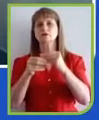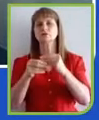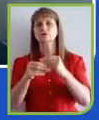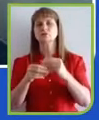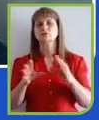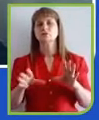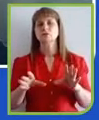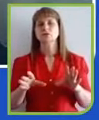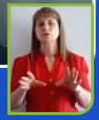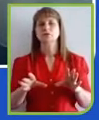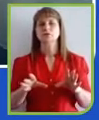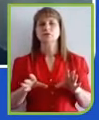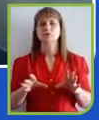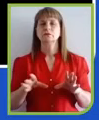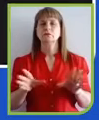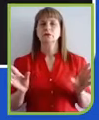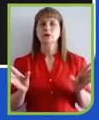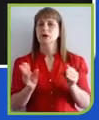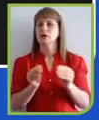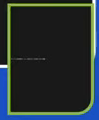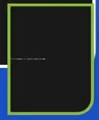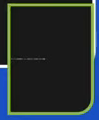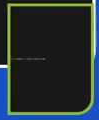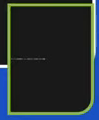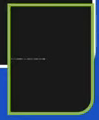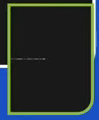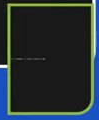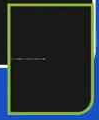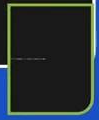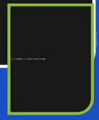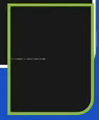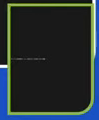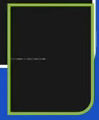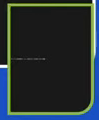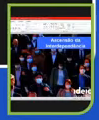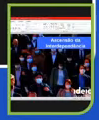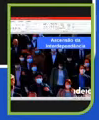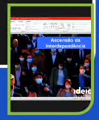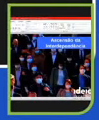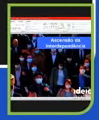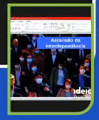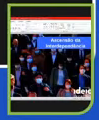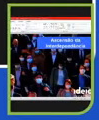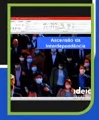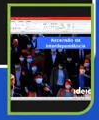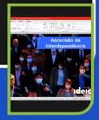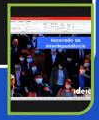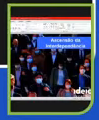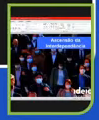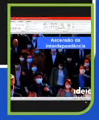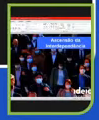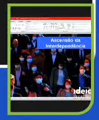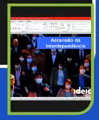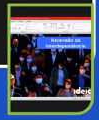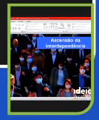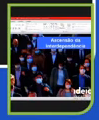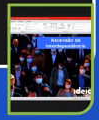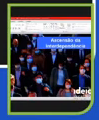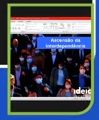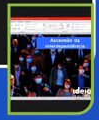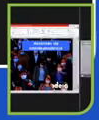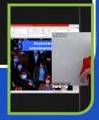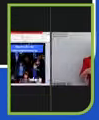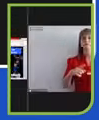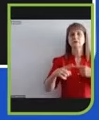even because, as you know, the study also will be at the disposal of